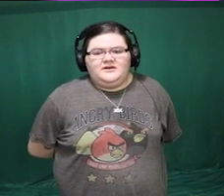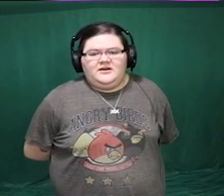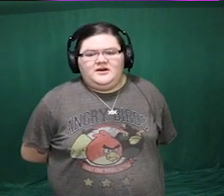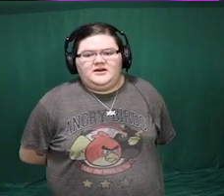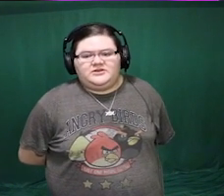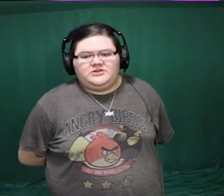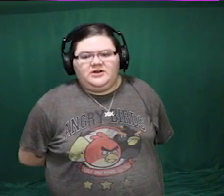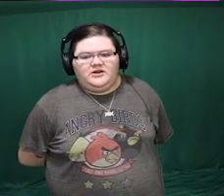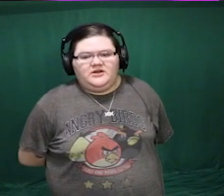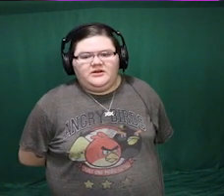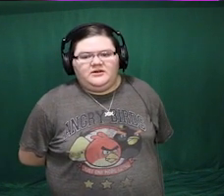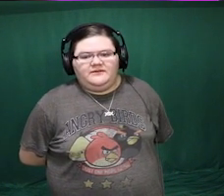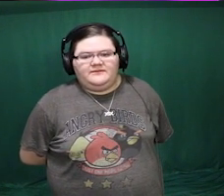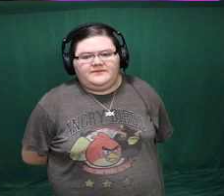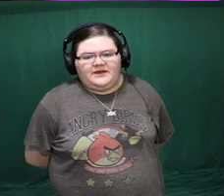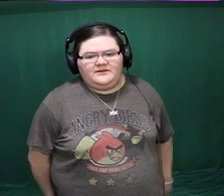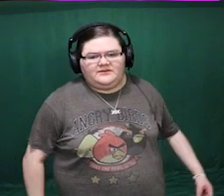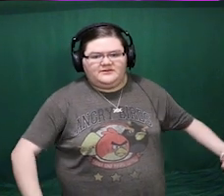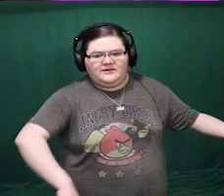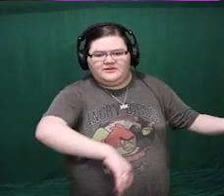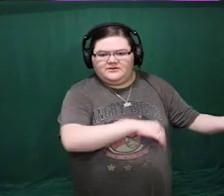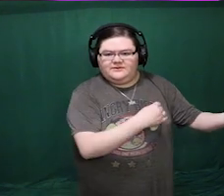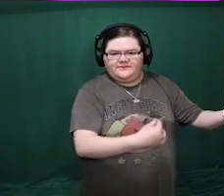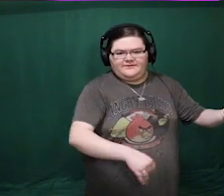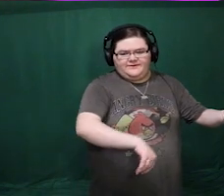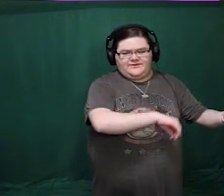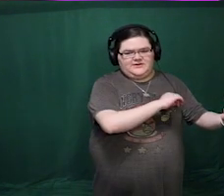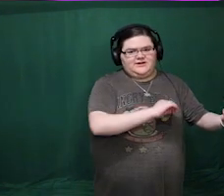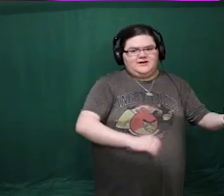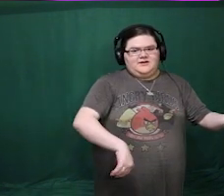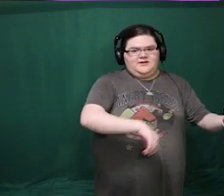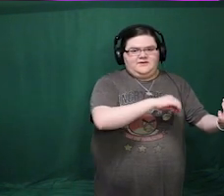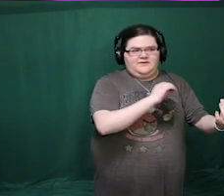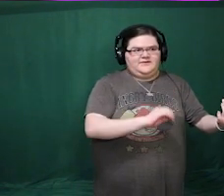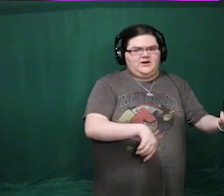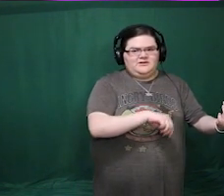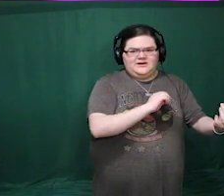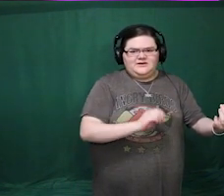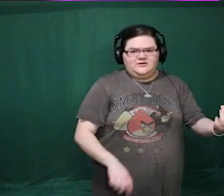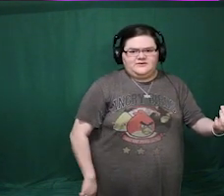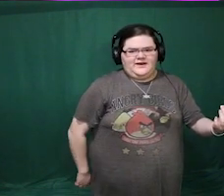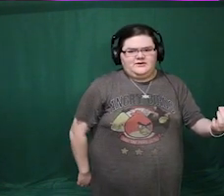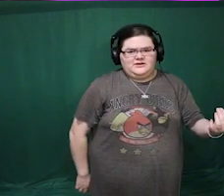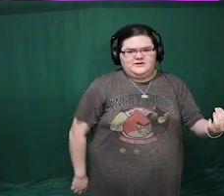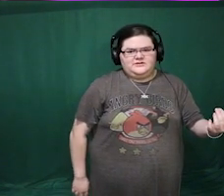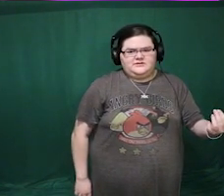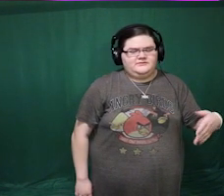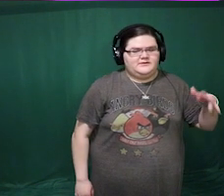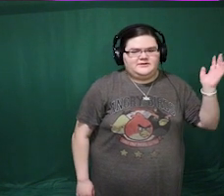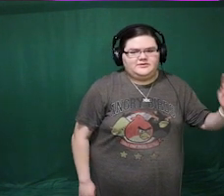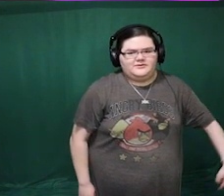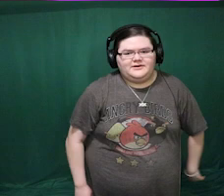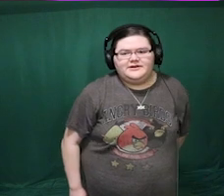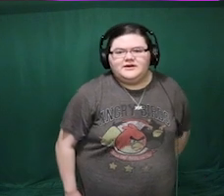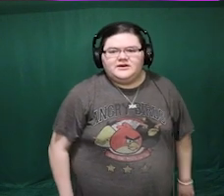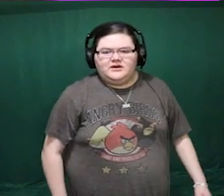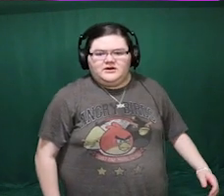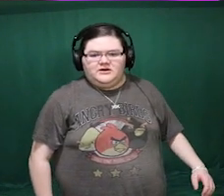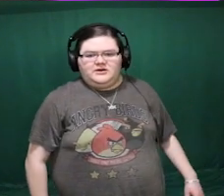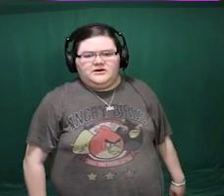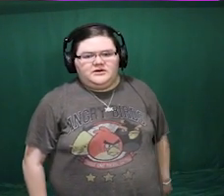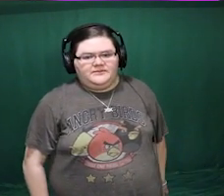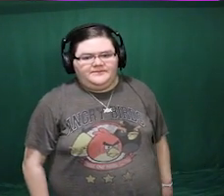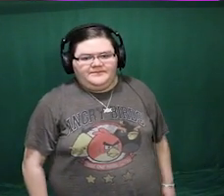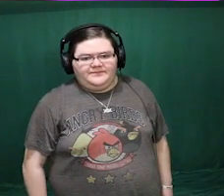family. Guitar, either. Is it viola or viola? Who's next? Either one.